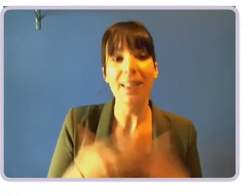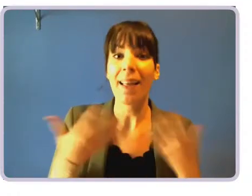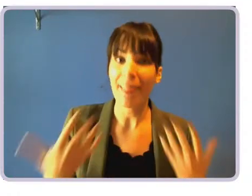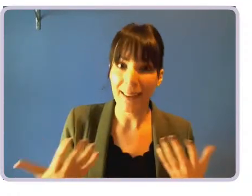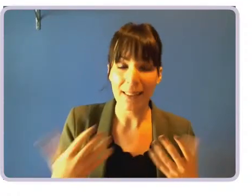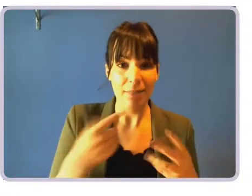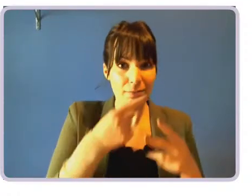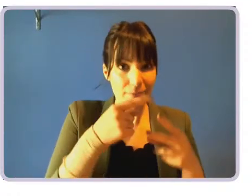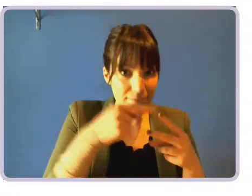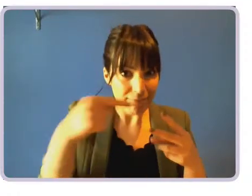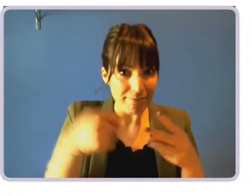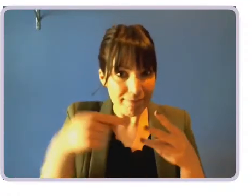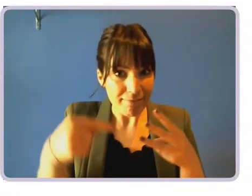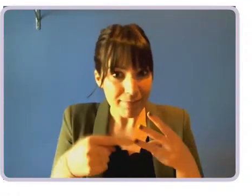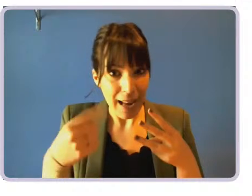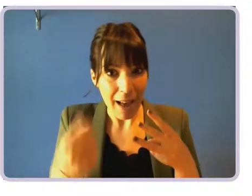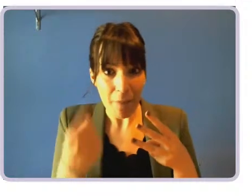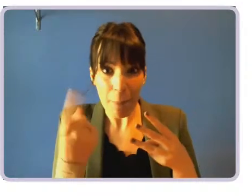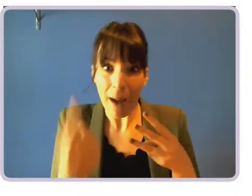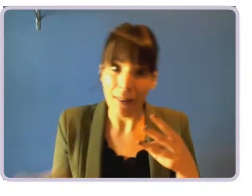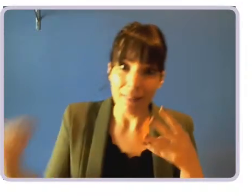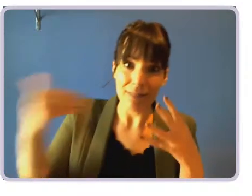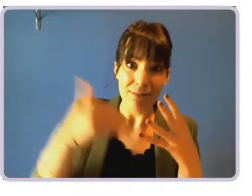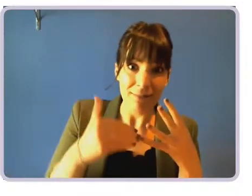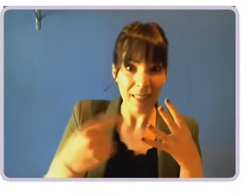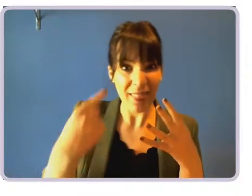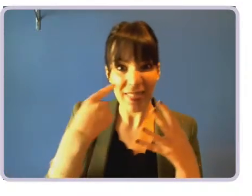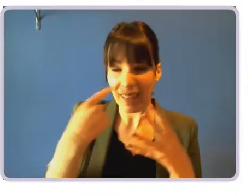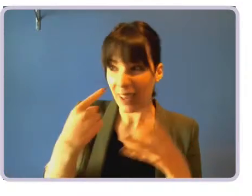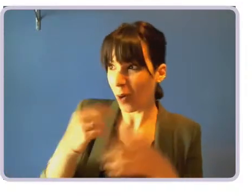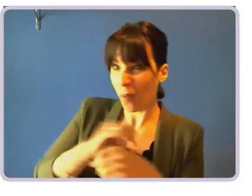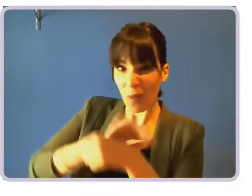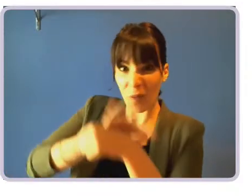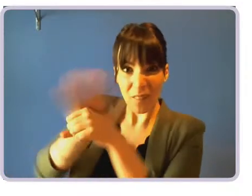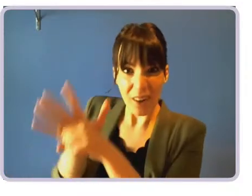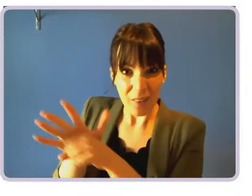on earth is going to happen with COVID-19?